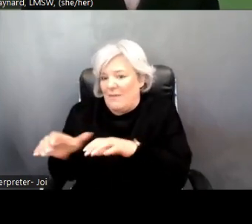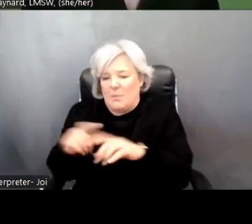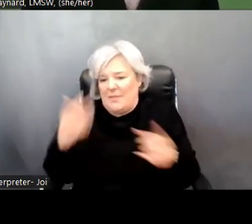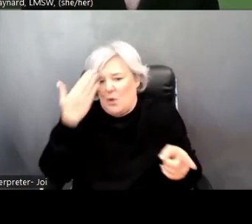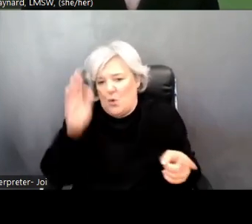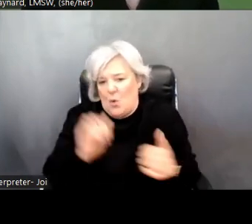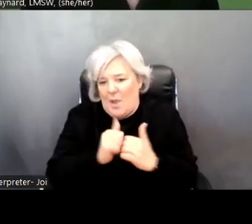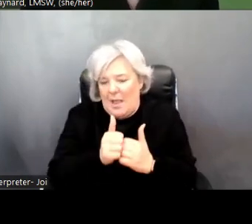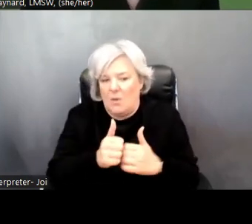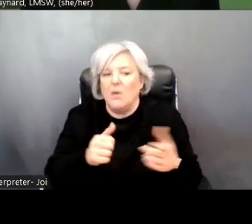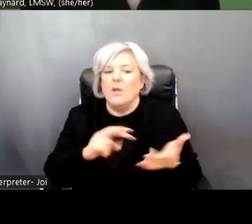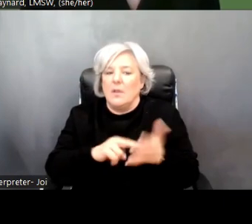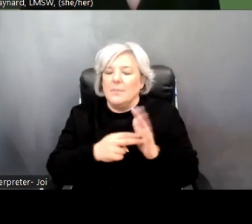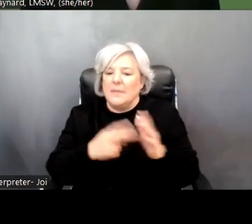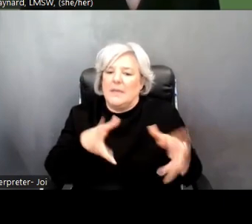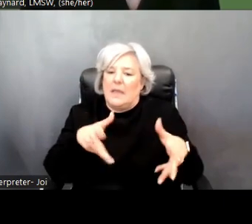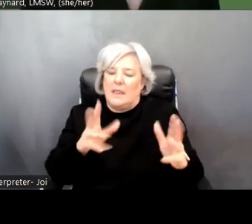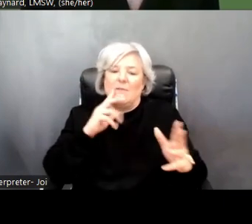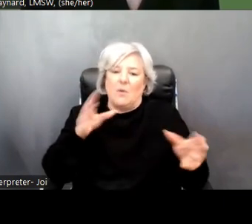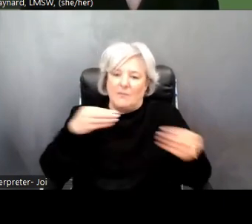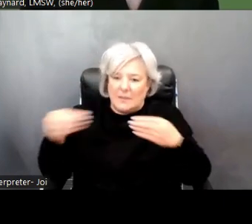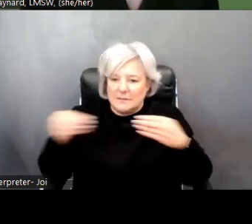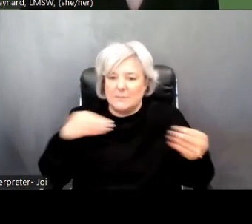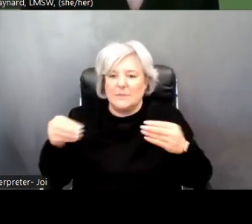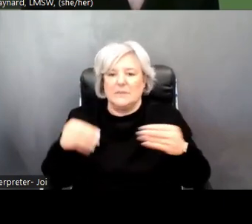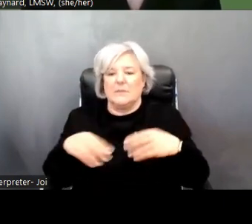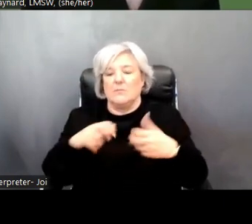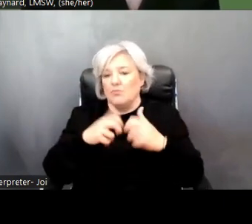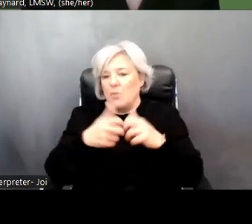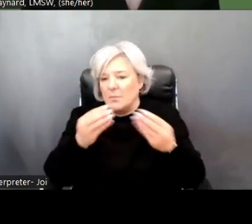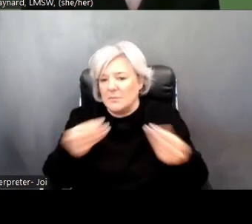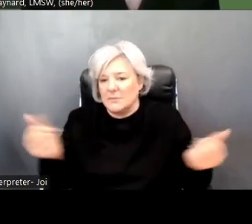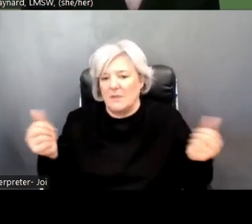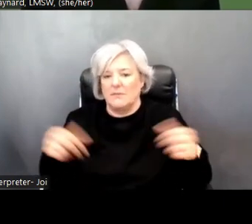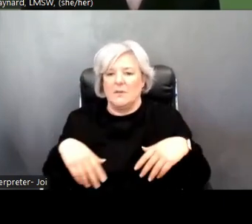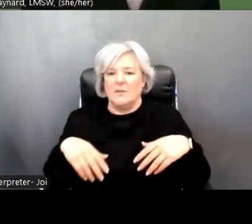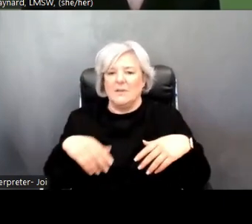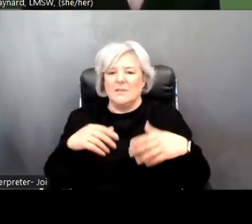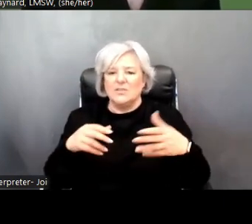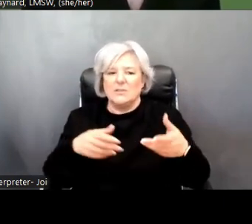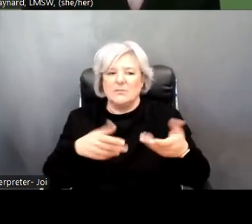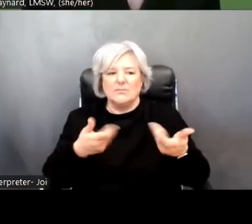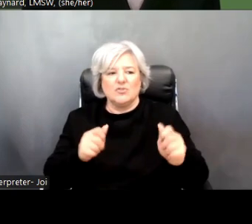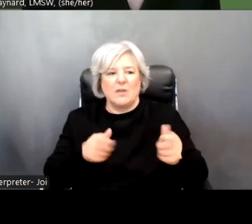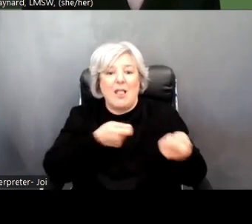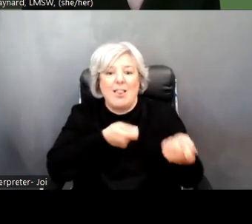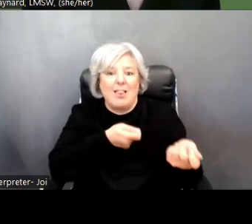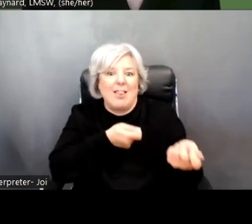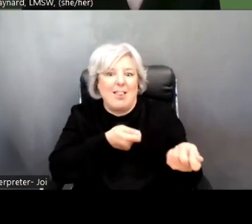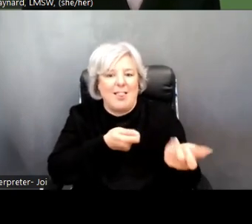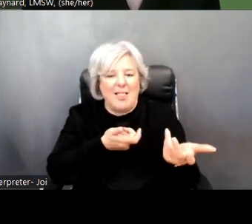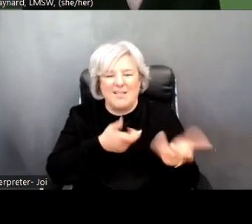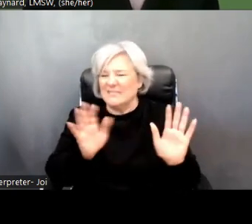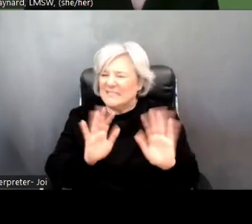like flexibility, frustration tolerance, problem solving, rather than just trying to motivate a child